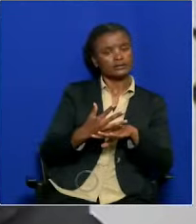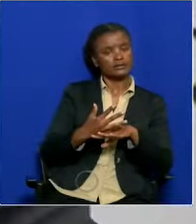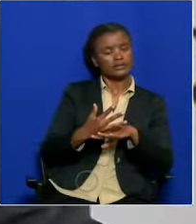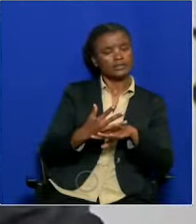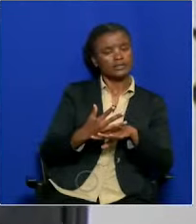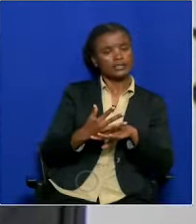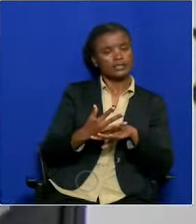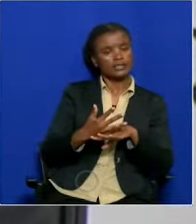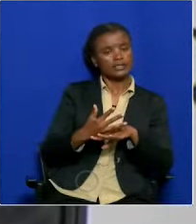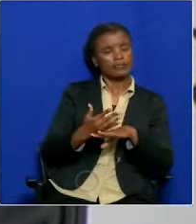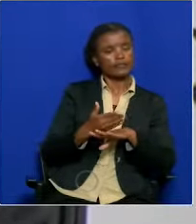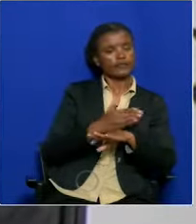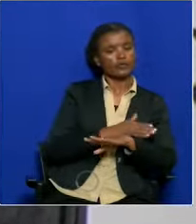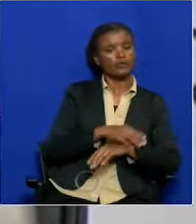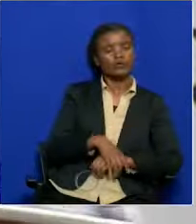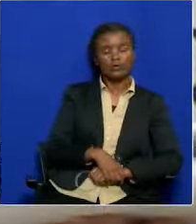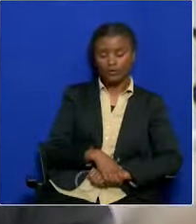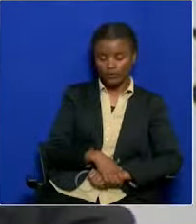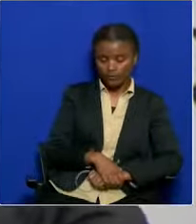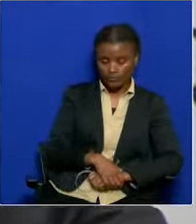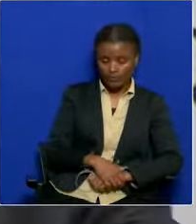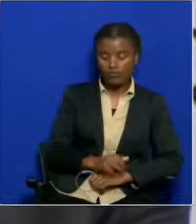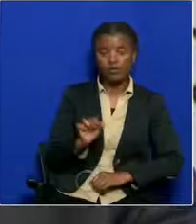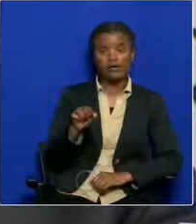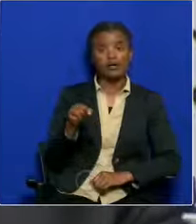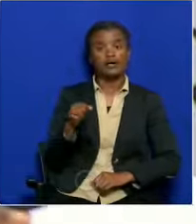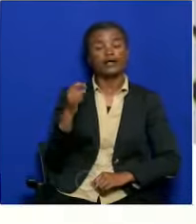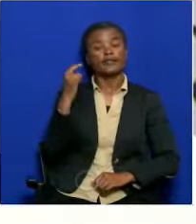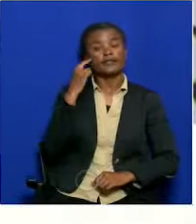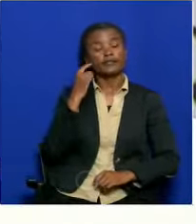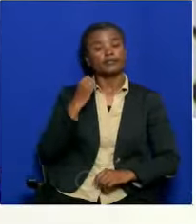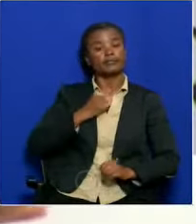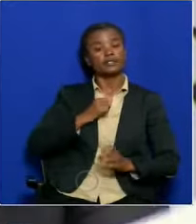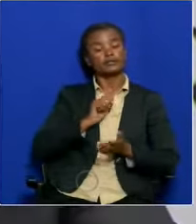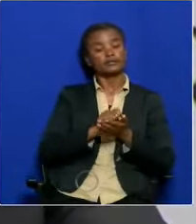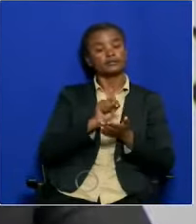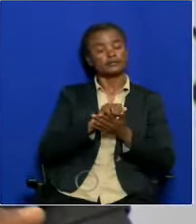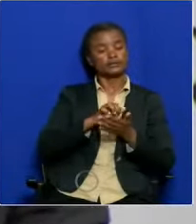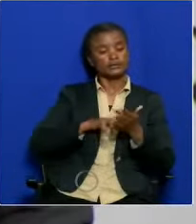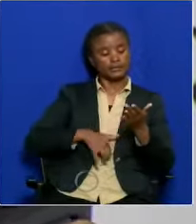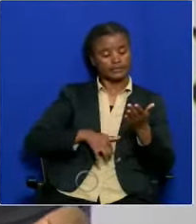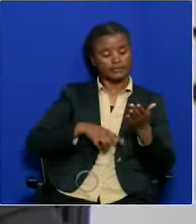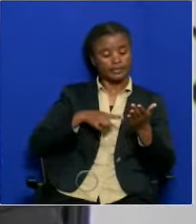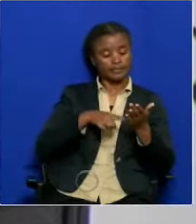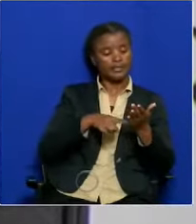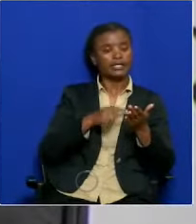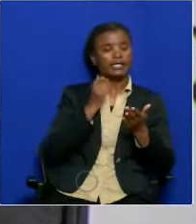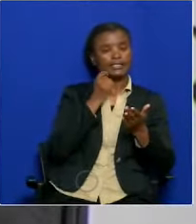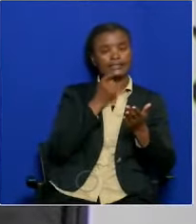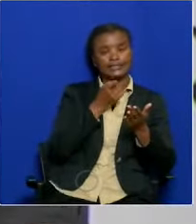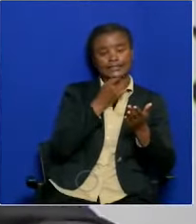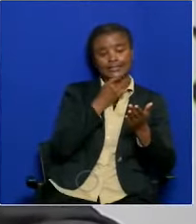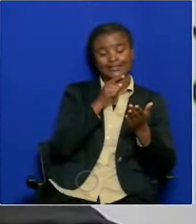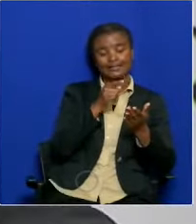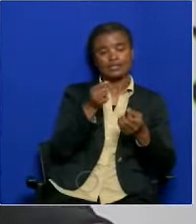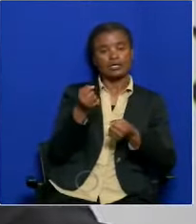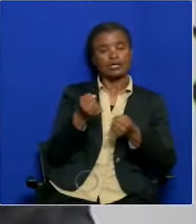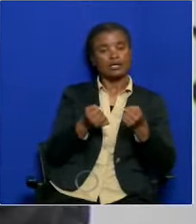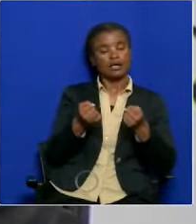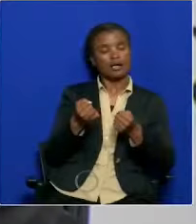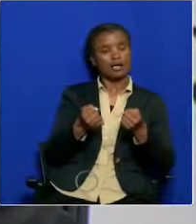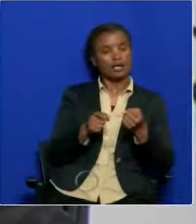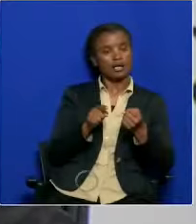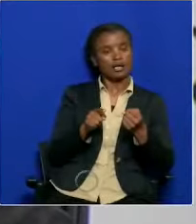I think on my statement, I indicated that the vehicle was taken to